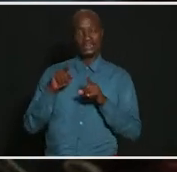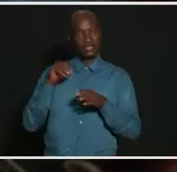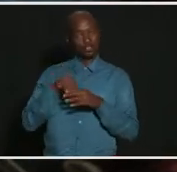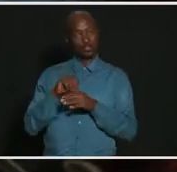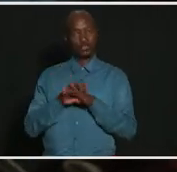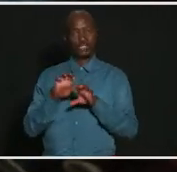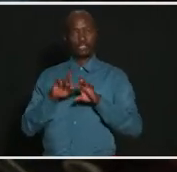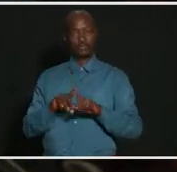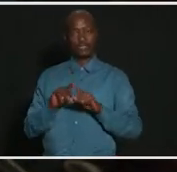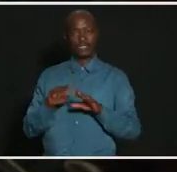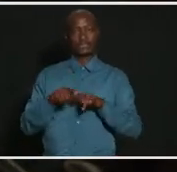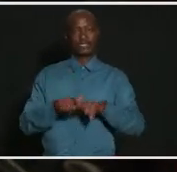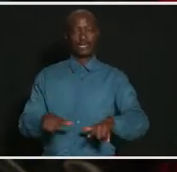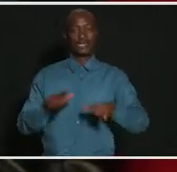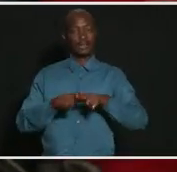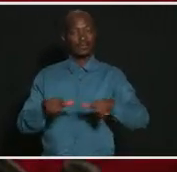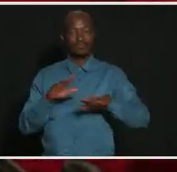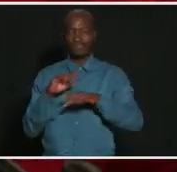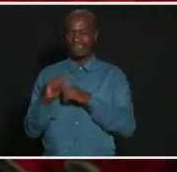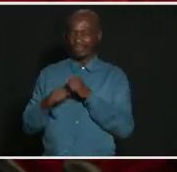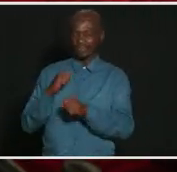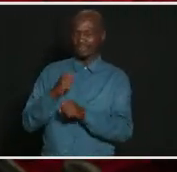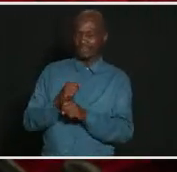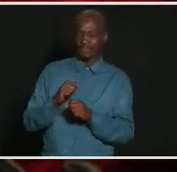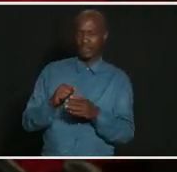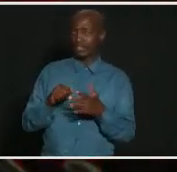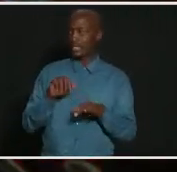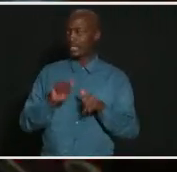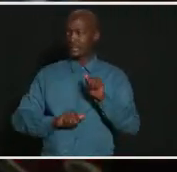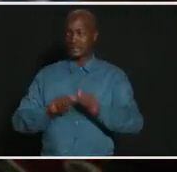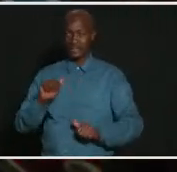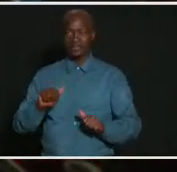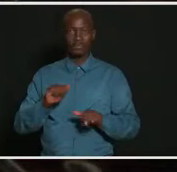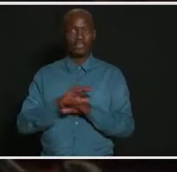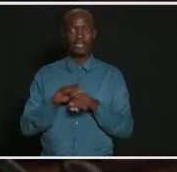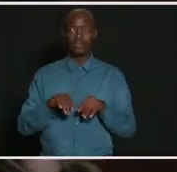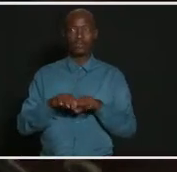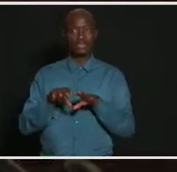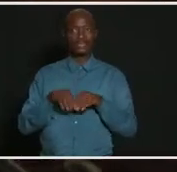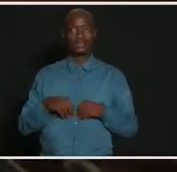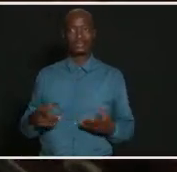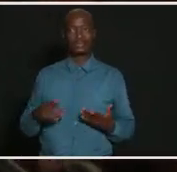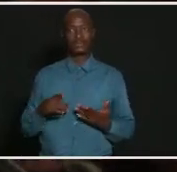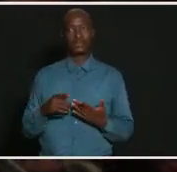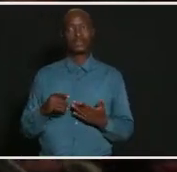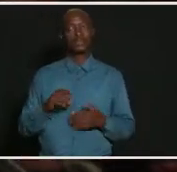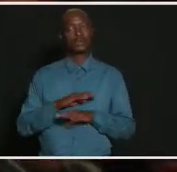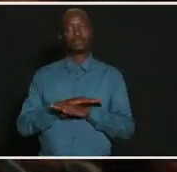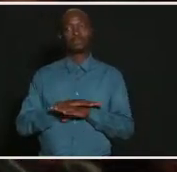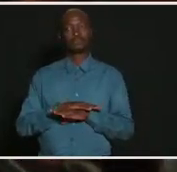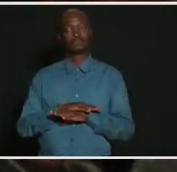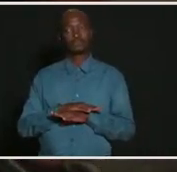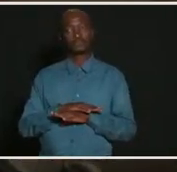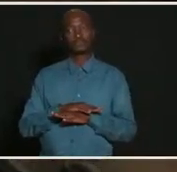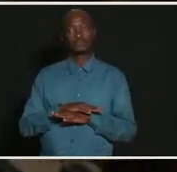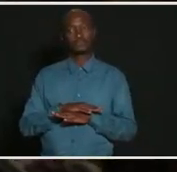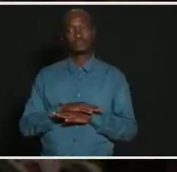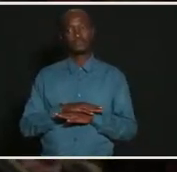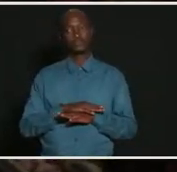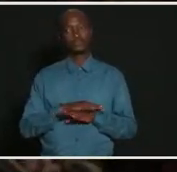ones annual assessments submissions are not acceptable and I am not